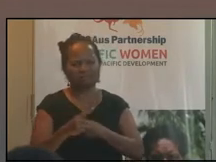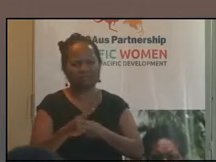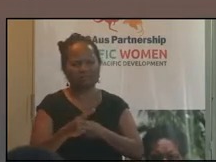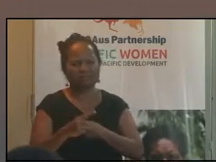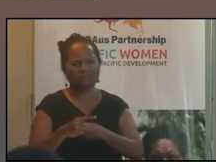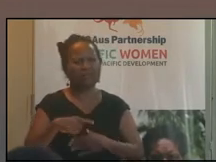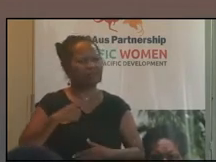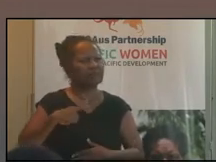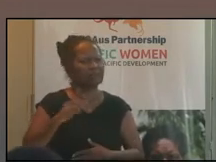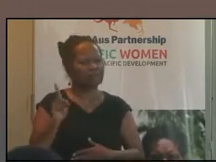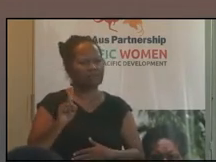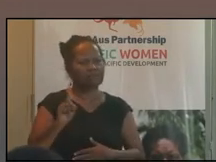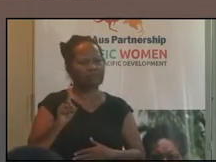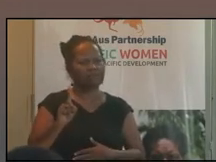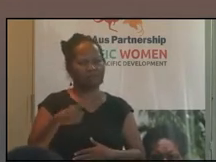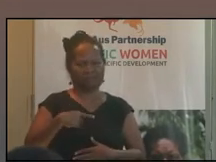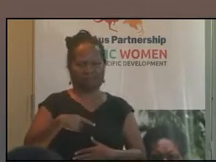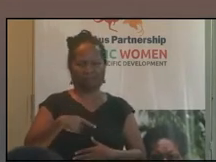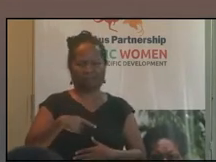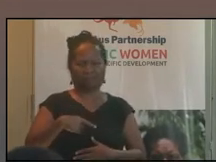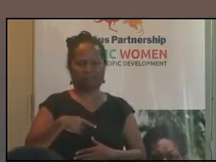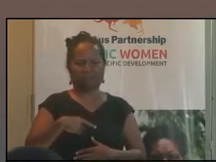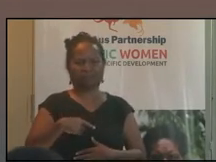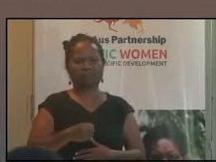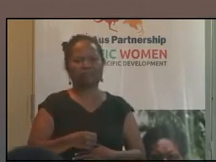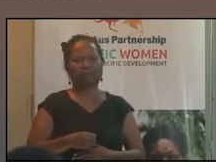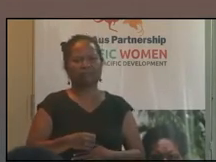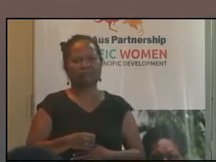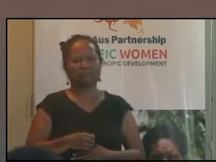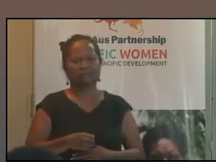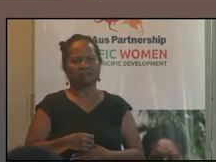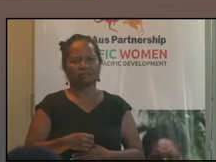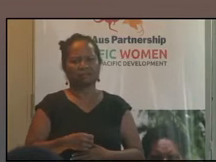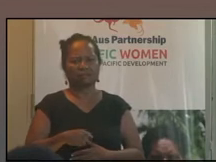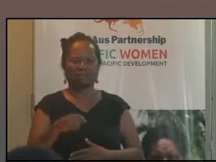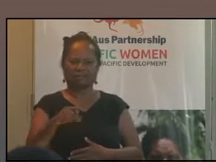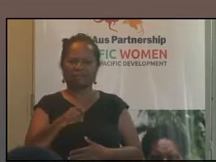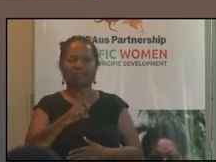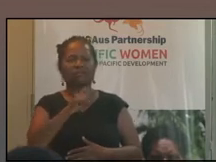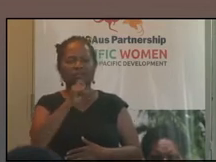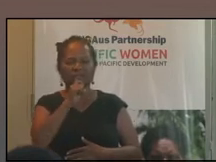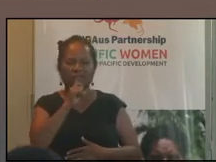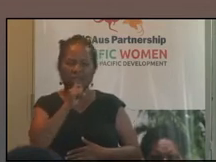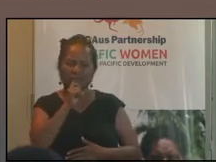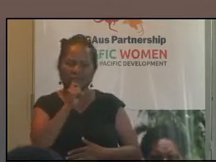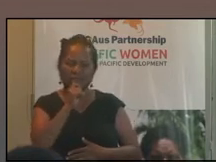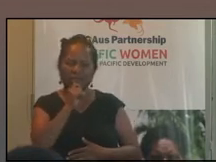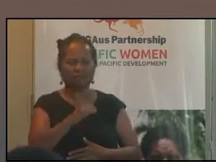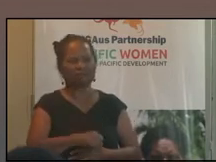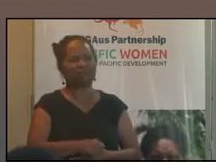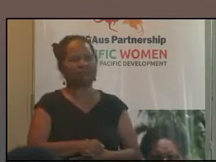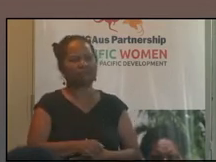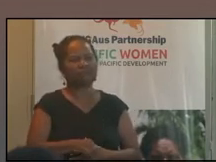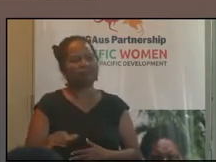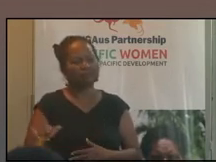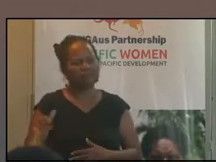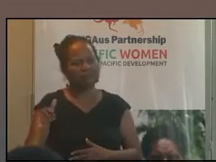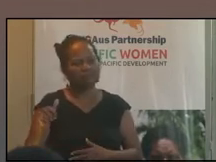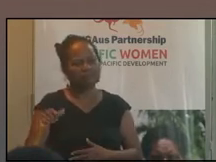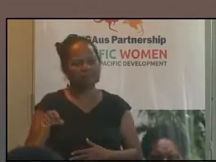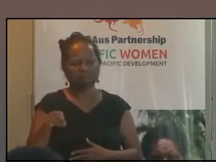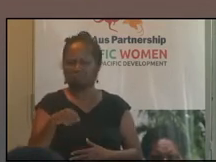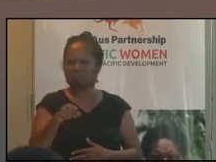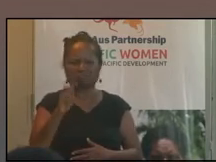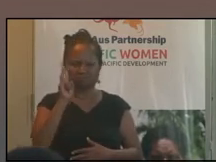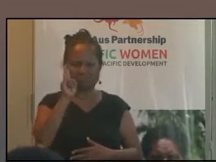whatever reason. And the only reason I can see is just pure petty jealousy or pure petty... you just don't want to see